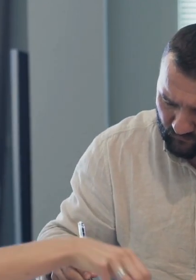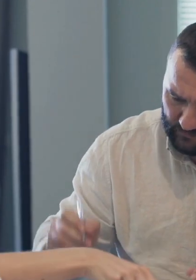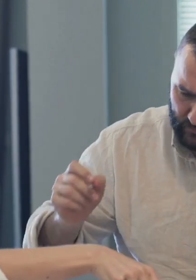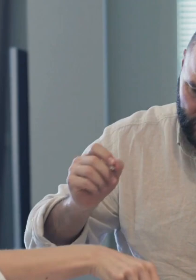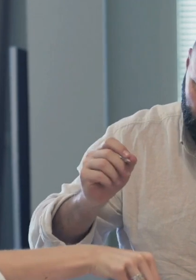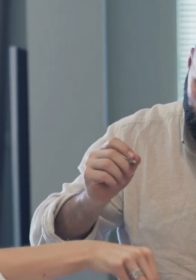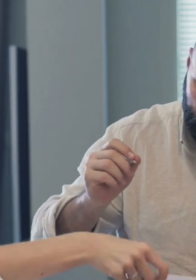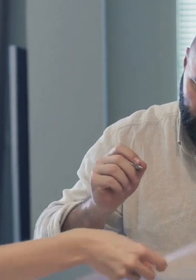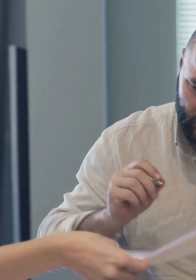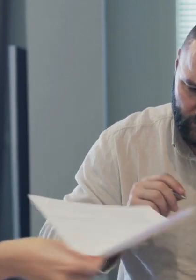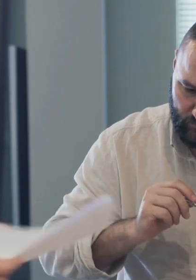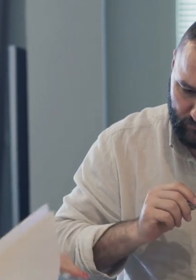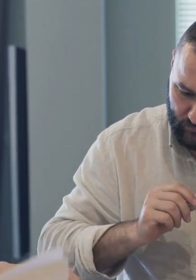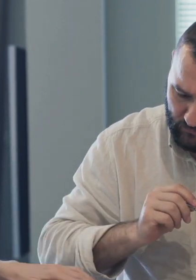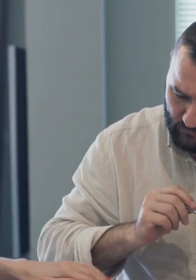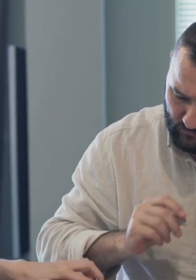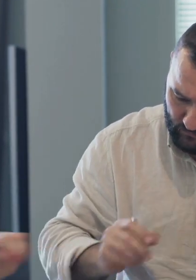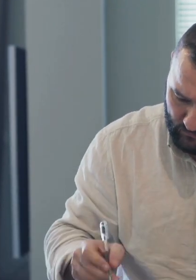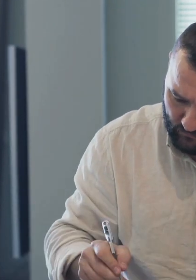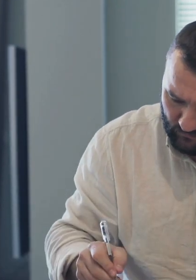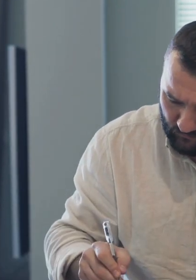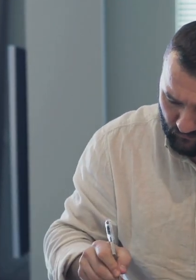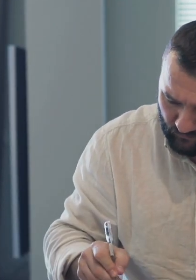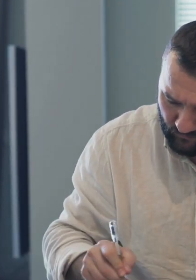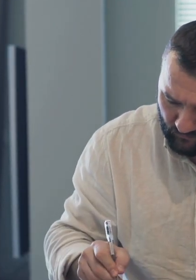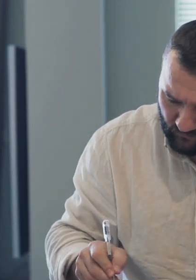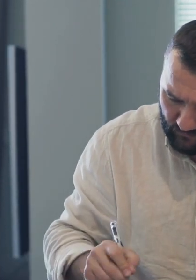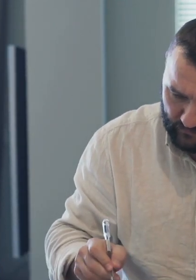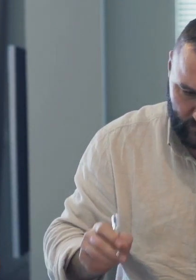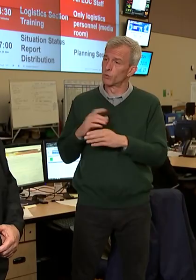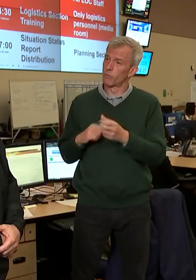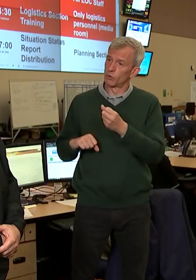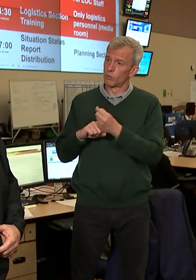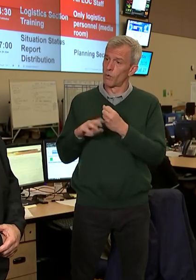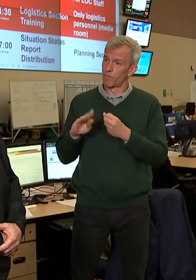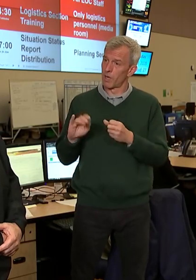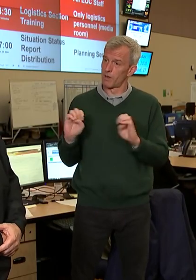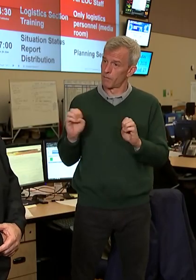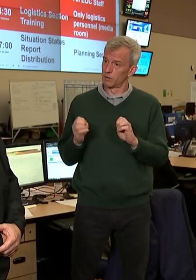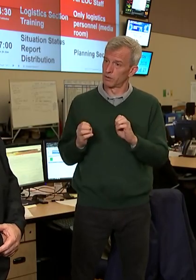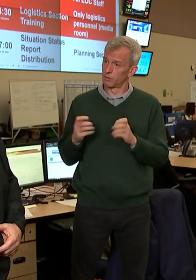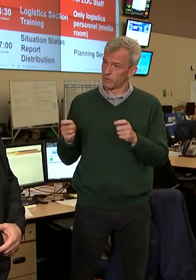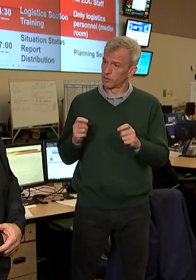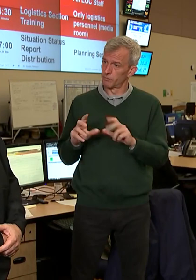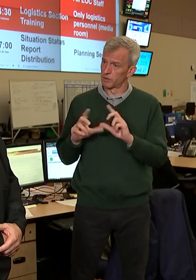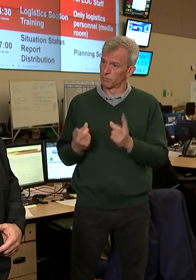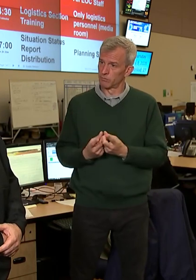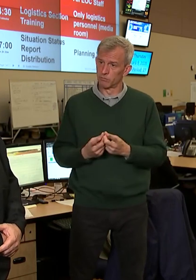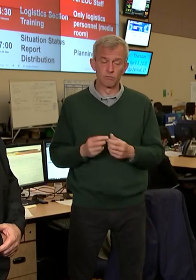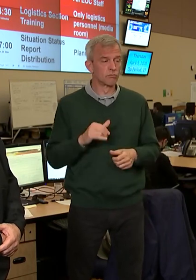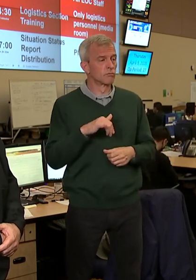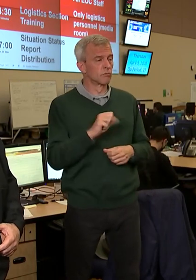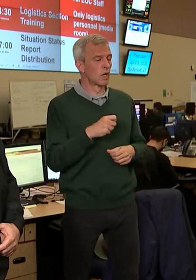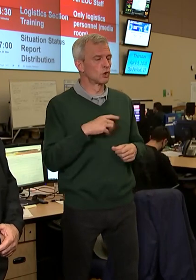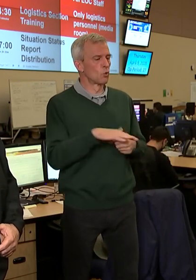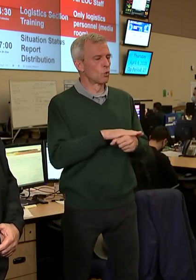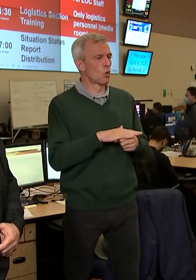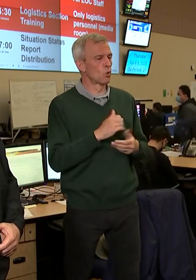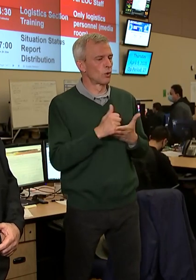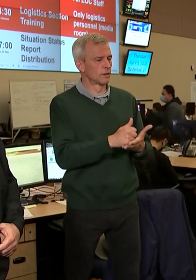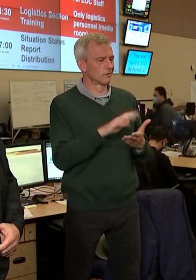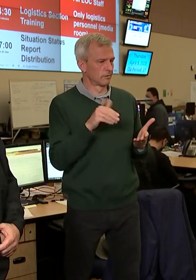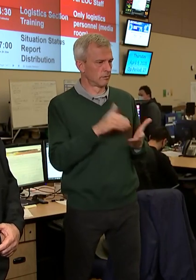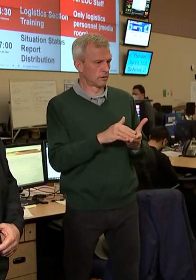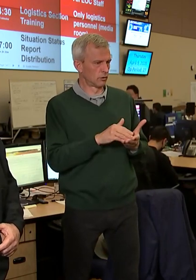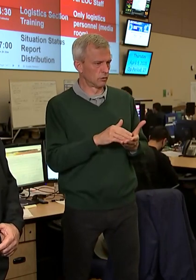all of this is over, right, businesses will be supported by the Emergency Management Department? Yes, so the local assistance centers comes into the picture.